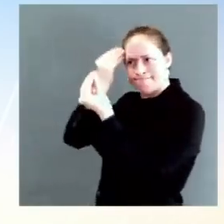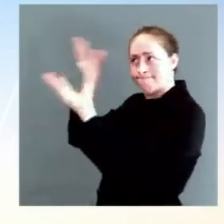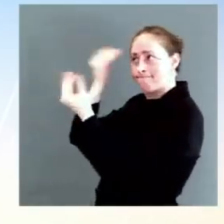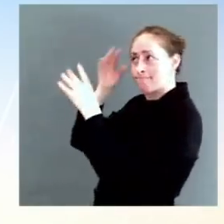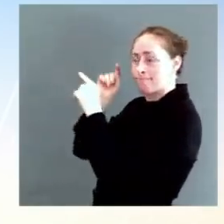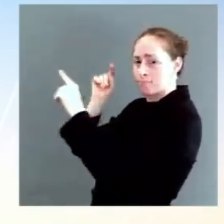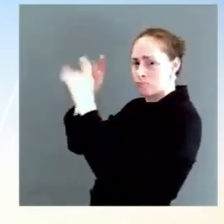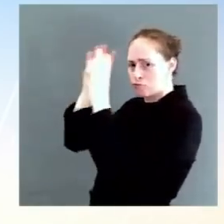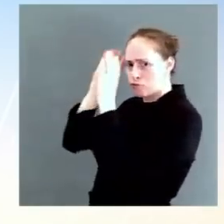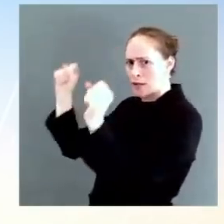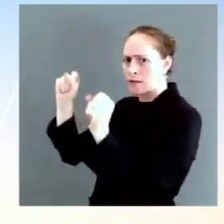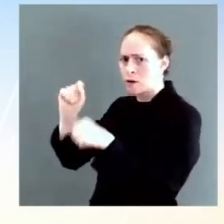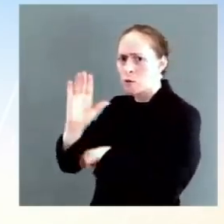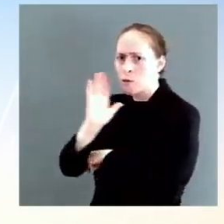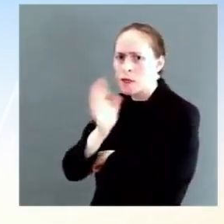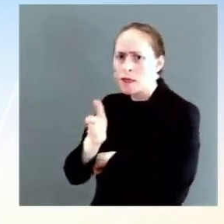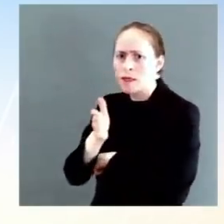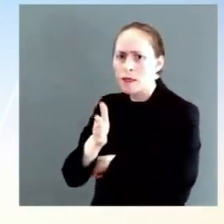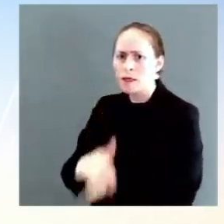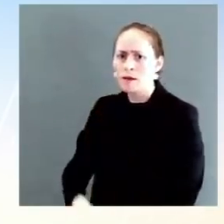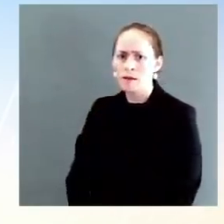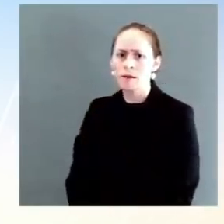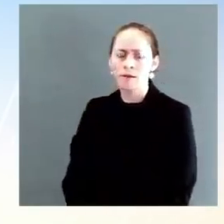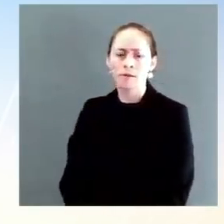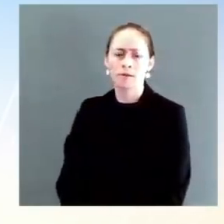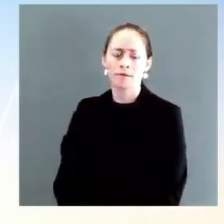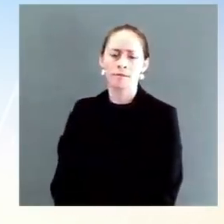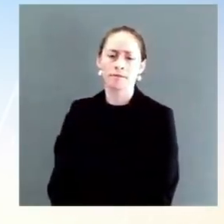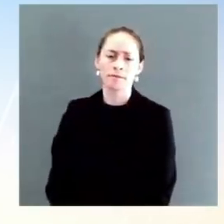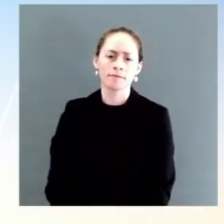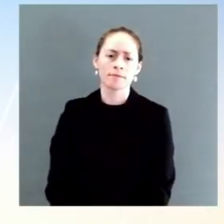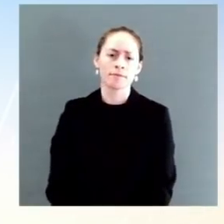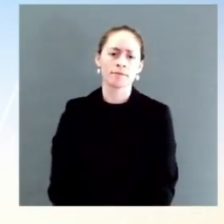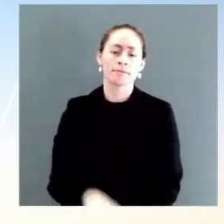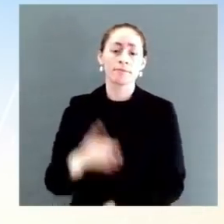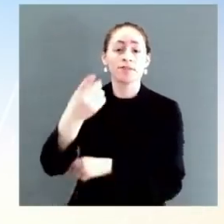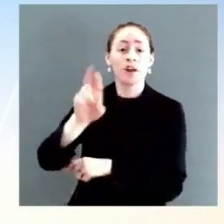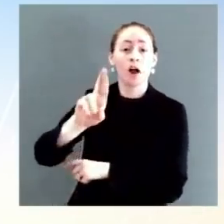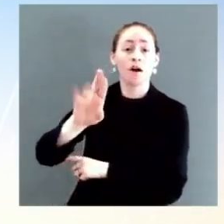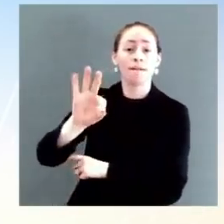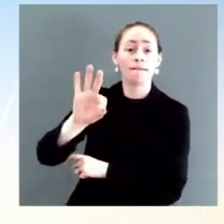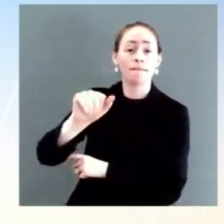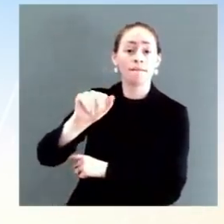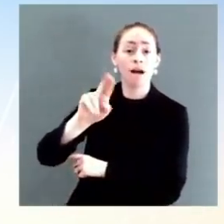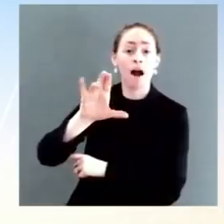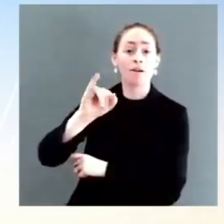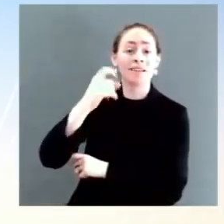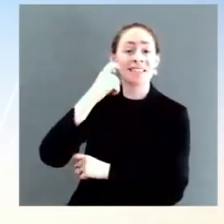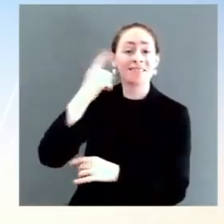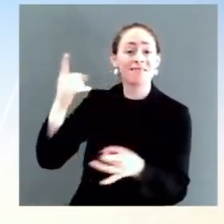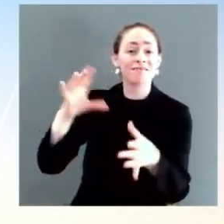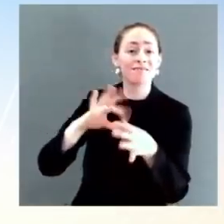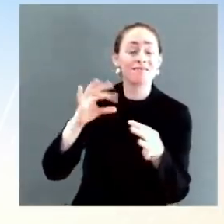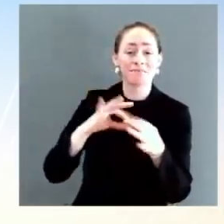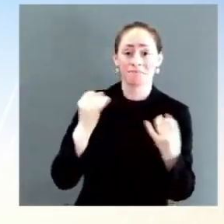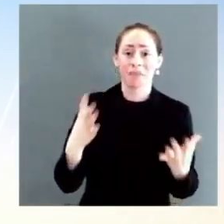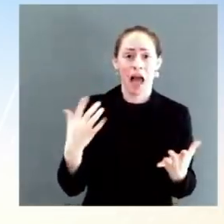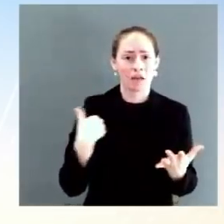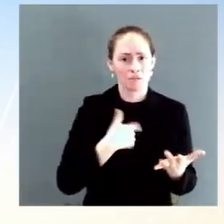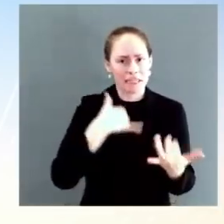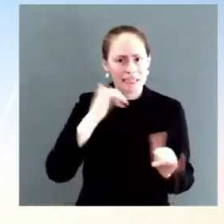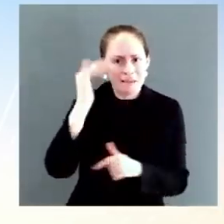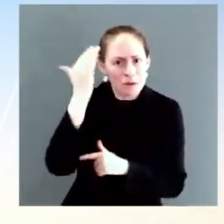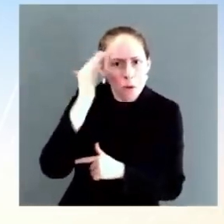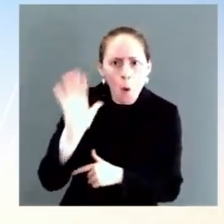Fauci noted, there's a lot we don't know. So putting in place these travel restrictions was intended to give us more time to do the necessary